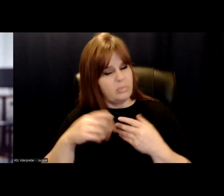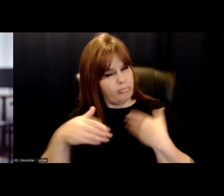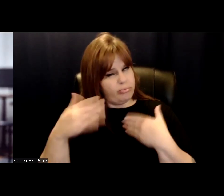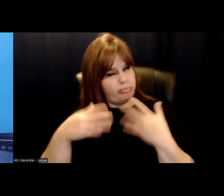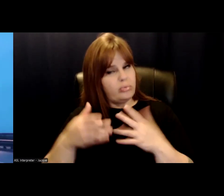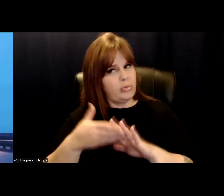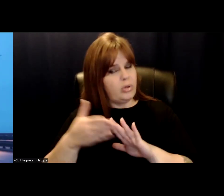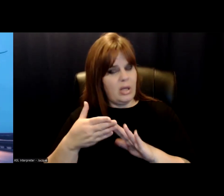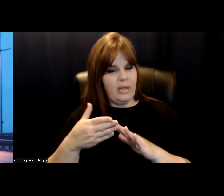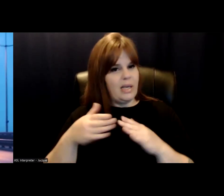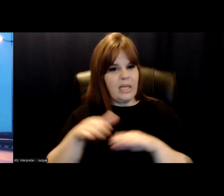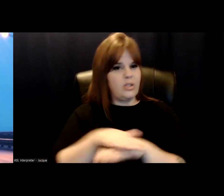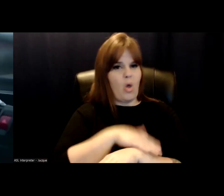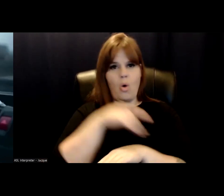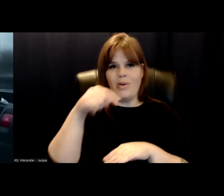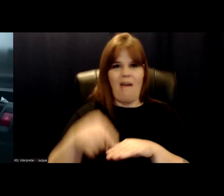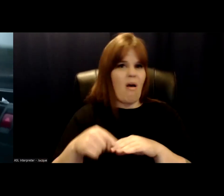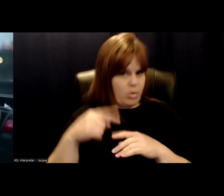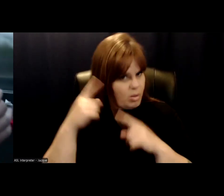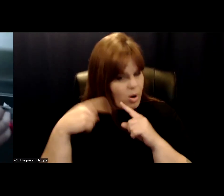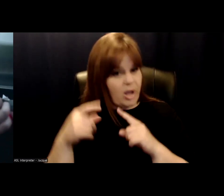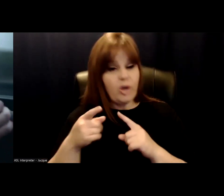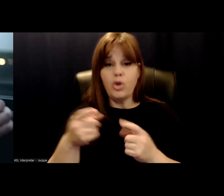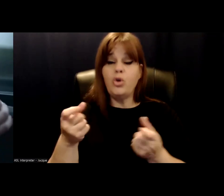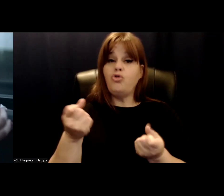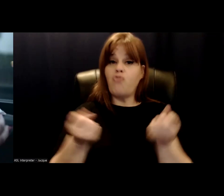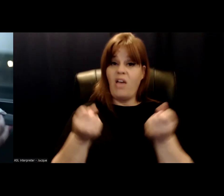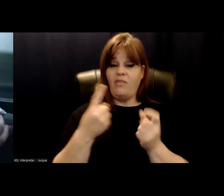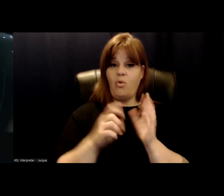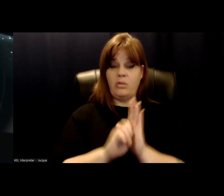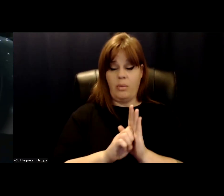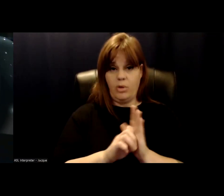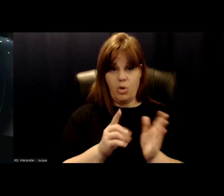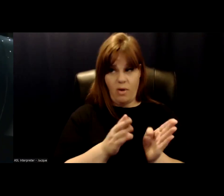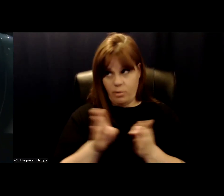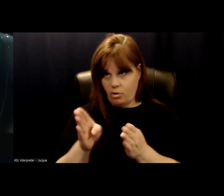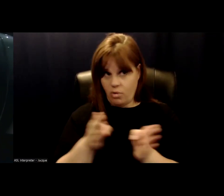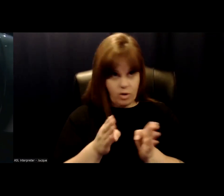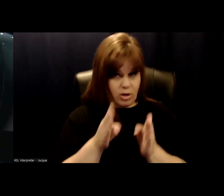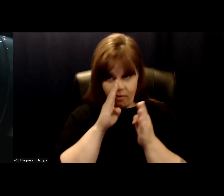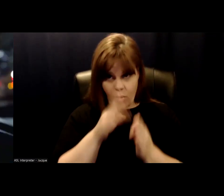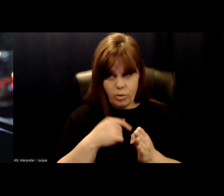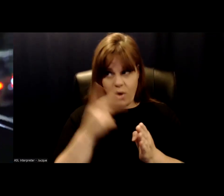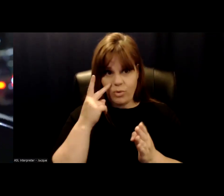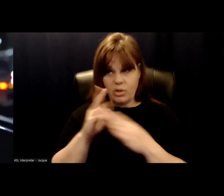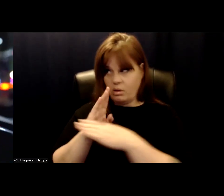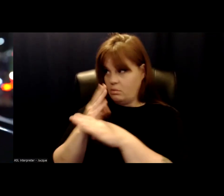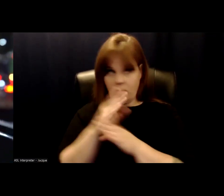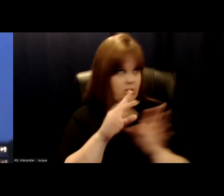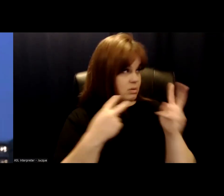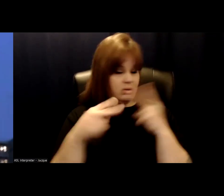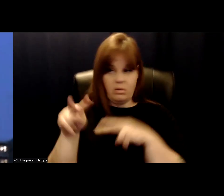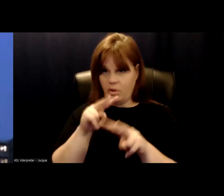good example. You're steering a car. You have to be directionally focused. You have to see all of the obstacles on the road. You